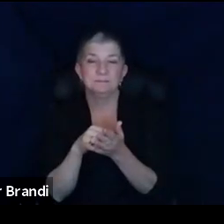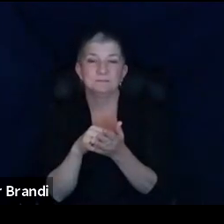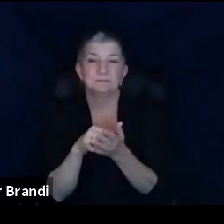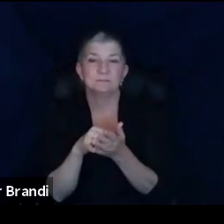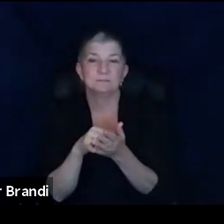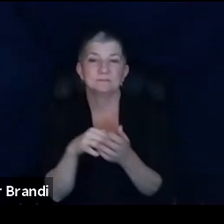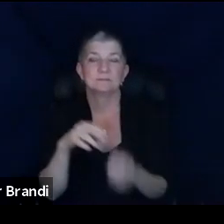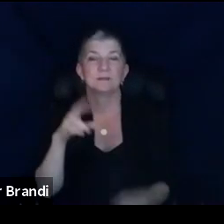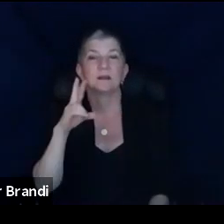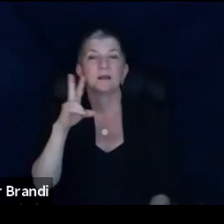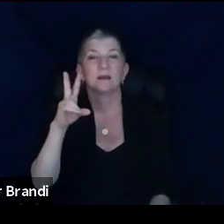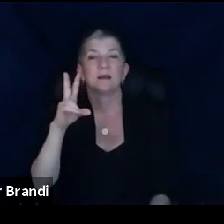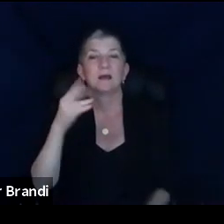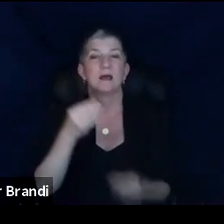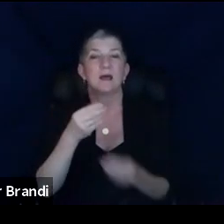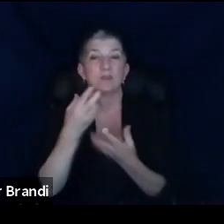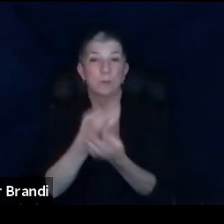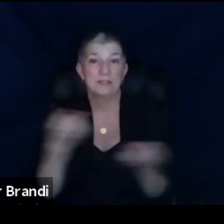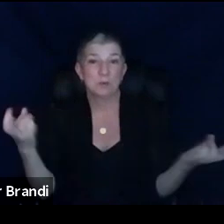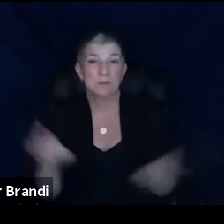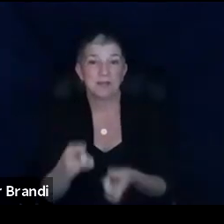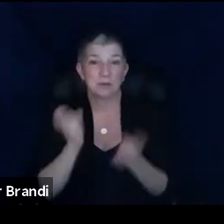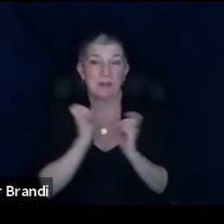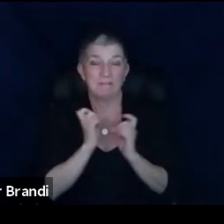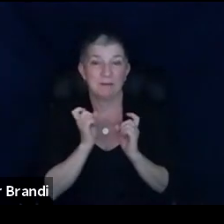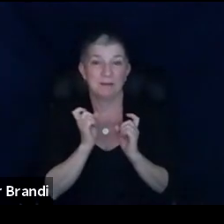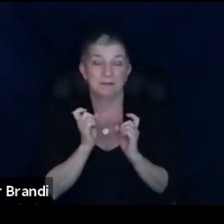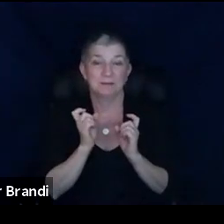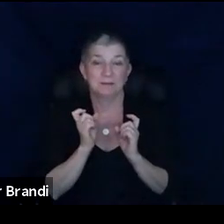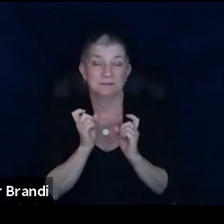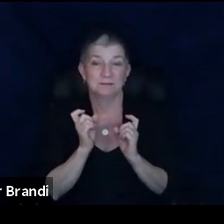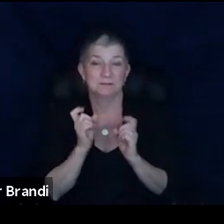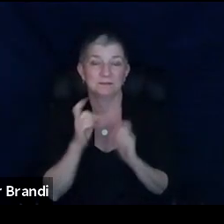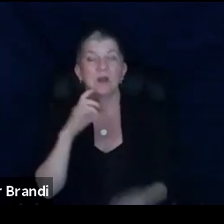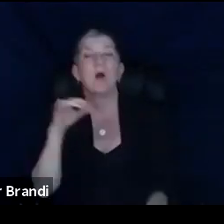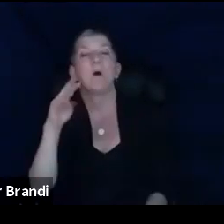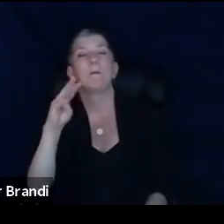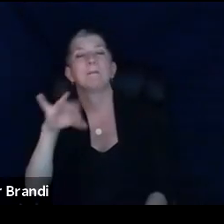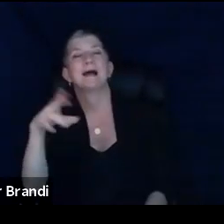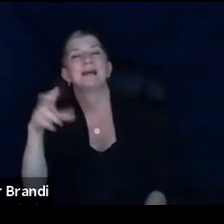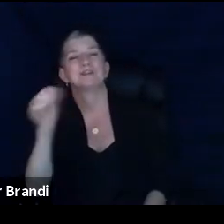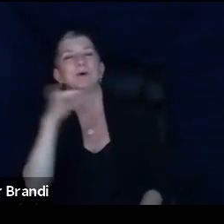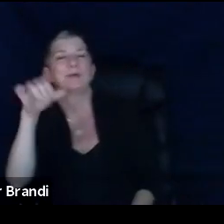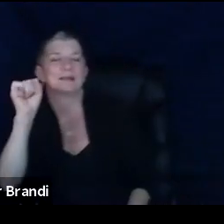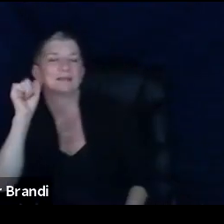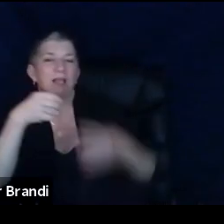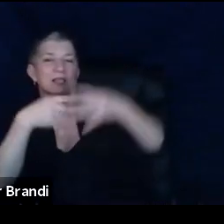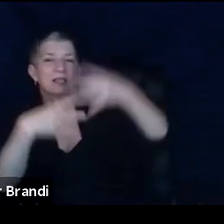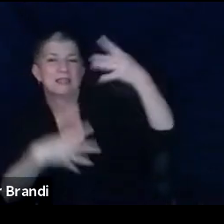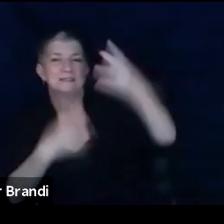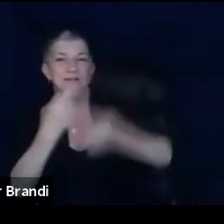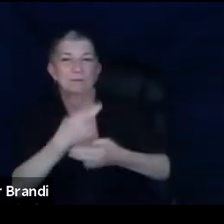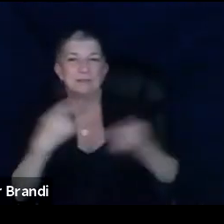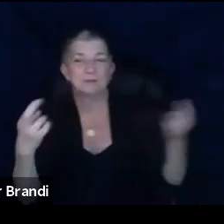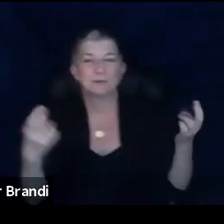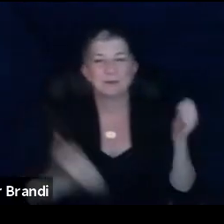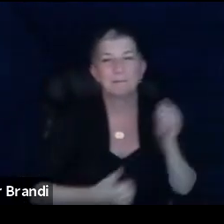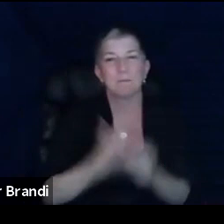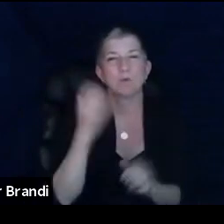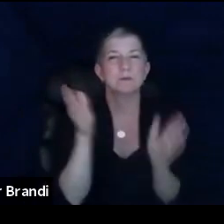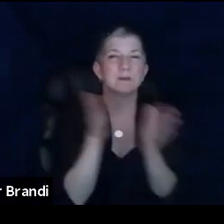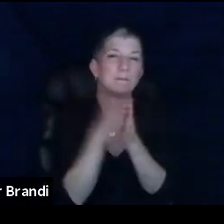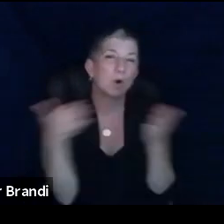handout that you gave me, the resources? Oh, yes. Yes, there is a list of some resources, mostly